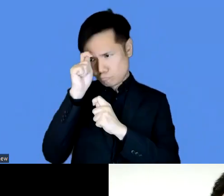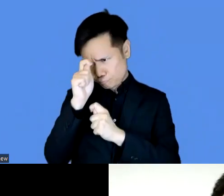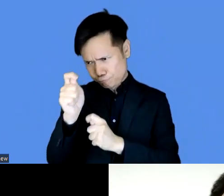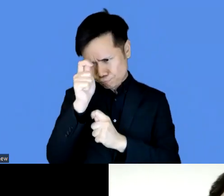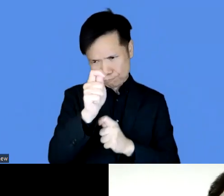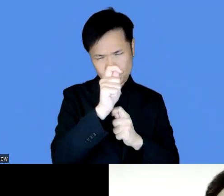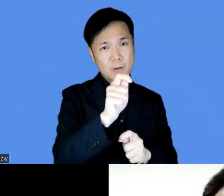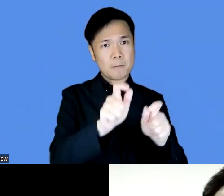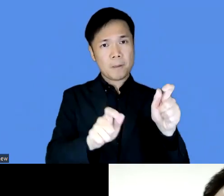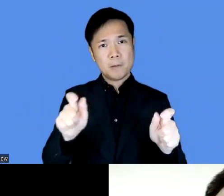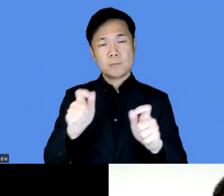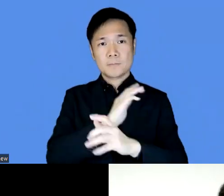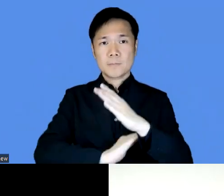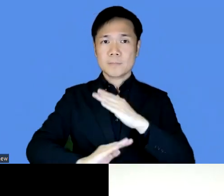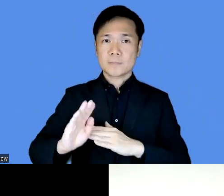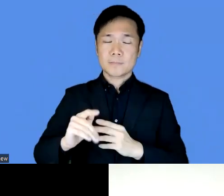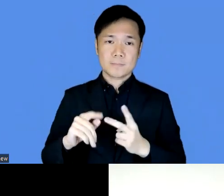livelihood, enhance their